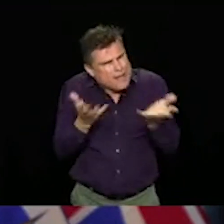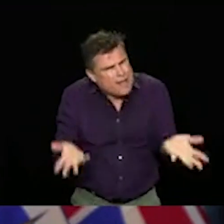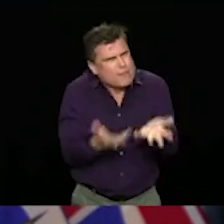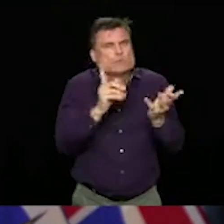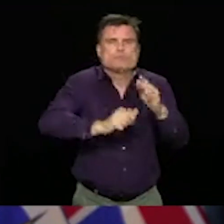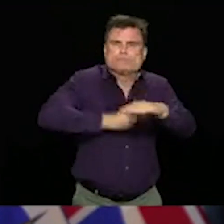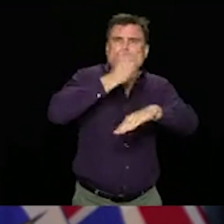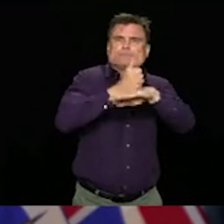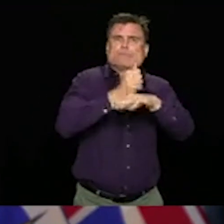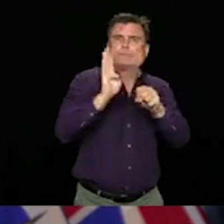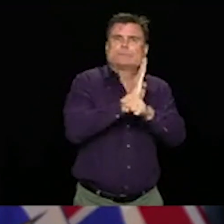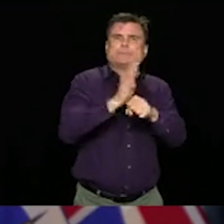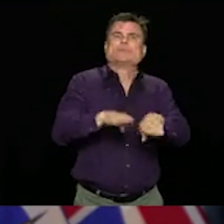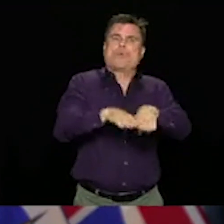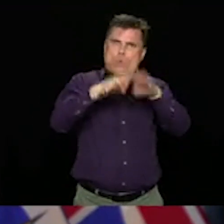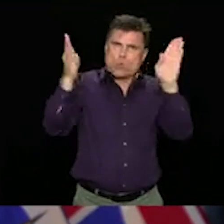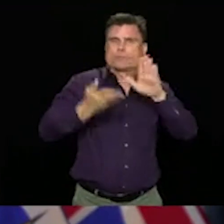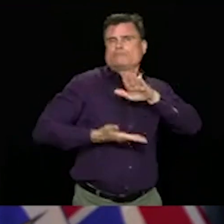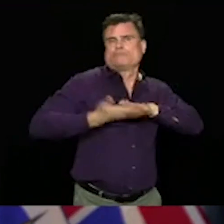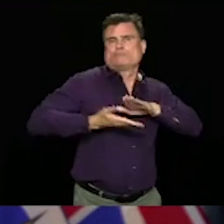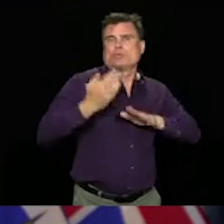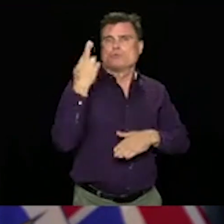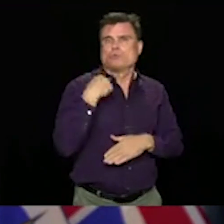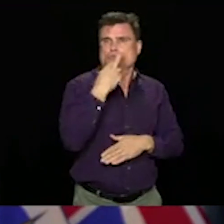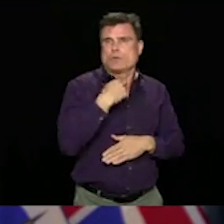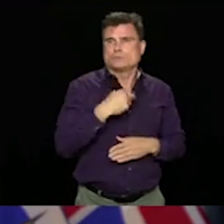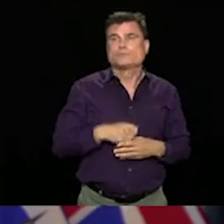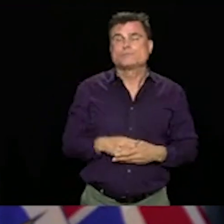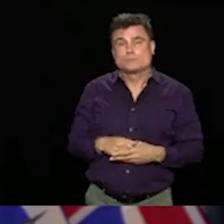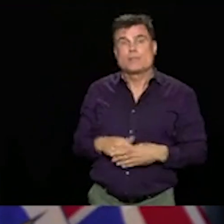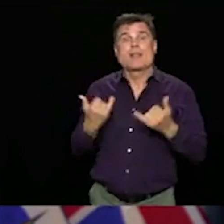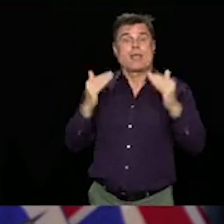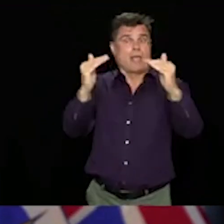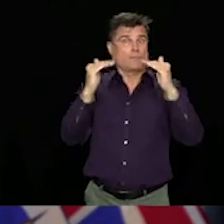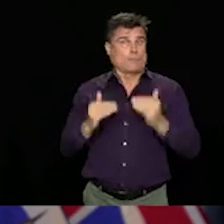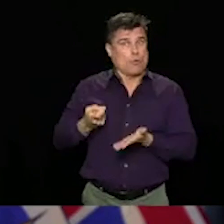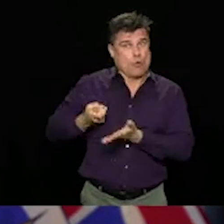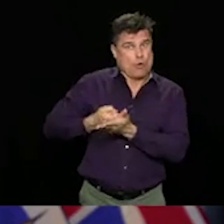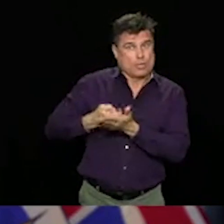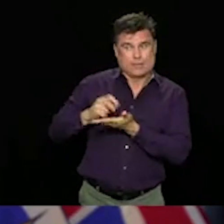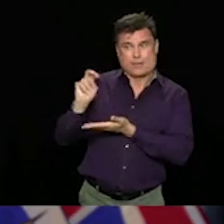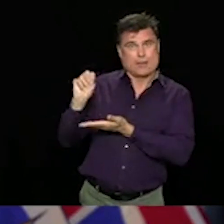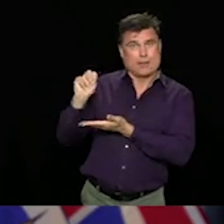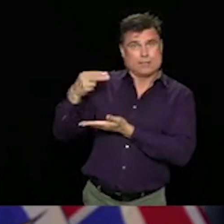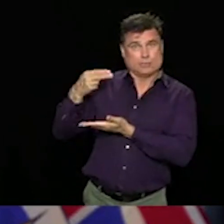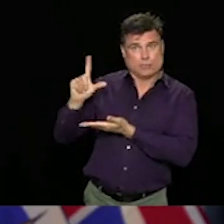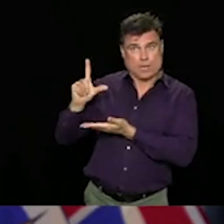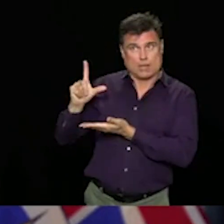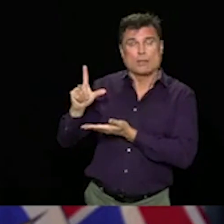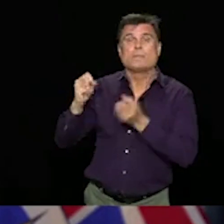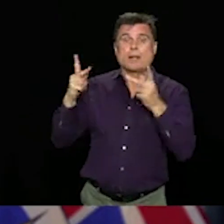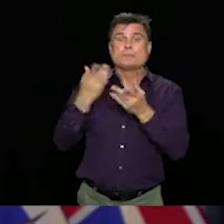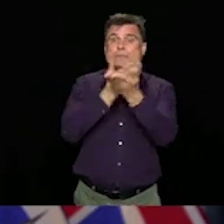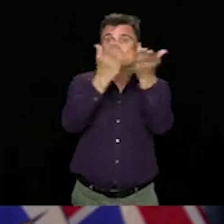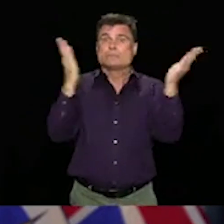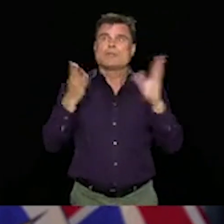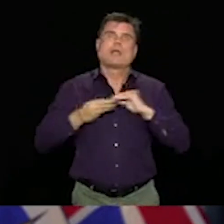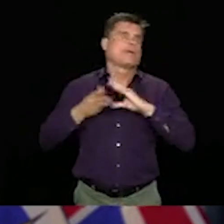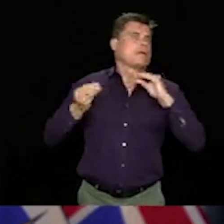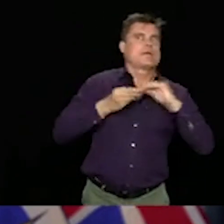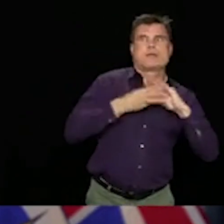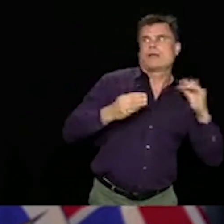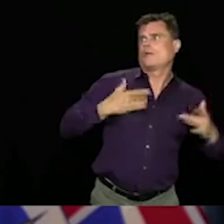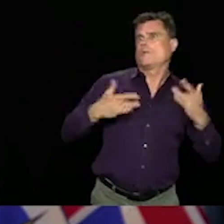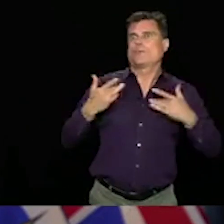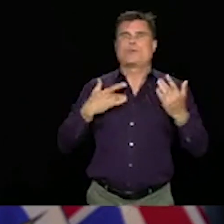of the announcements that came out about the NHL. There has been much discussion and commentary about the NHL and the potential